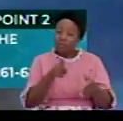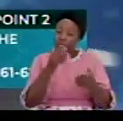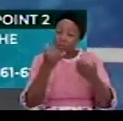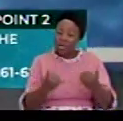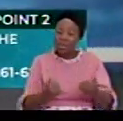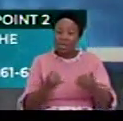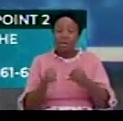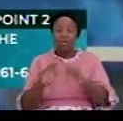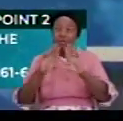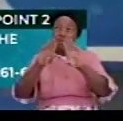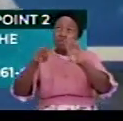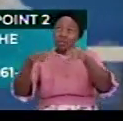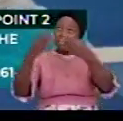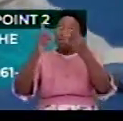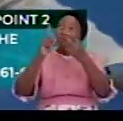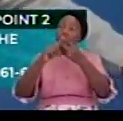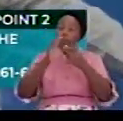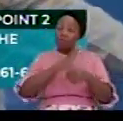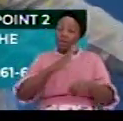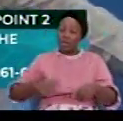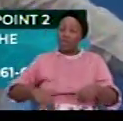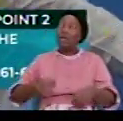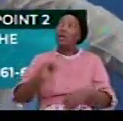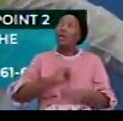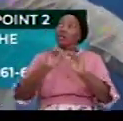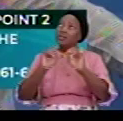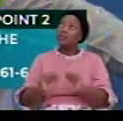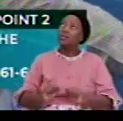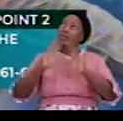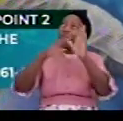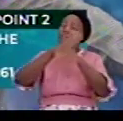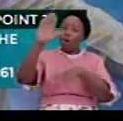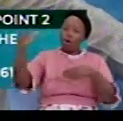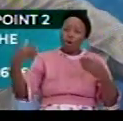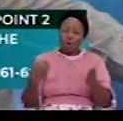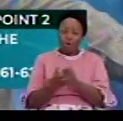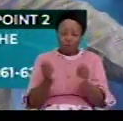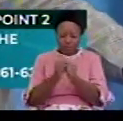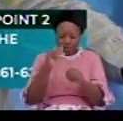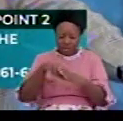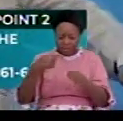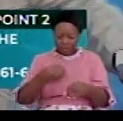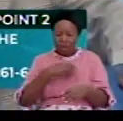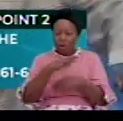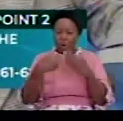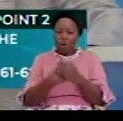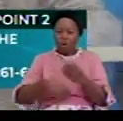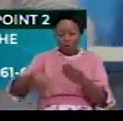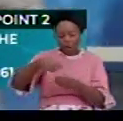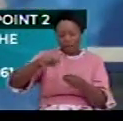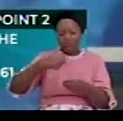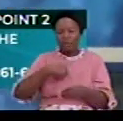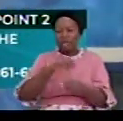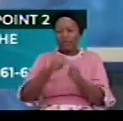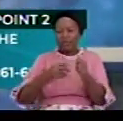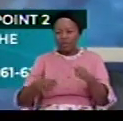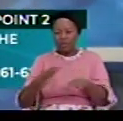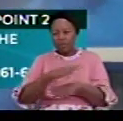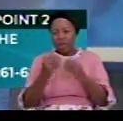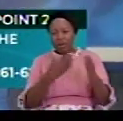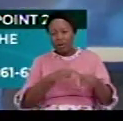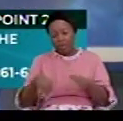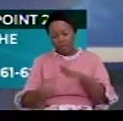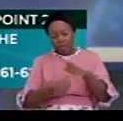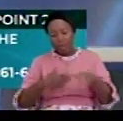to Christ. I surrender all within me, all around me, everything under my control.